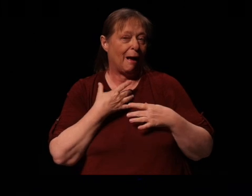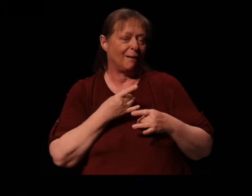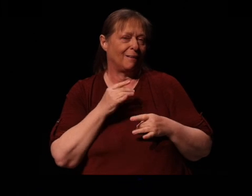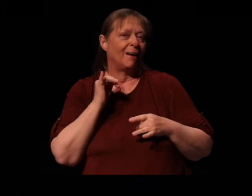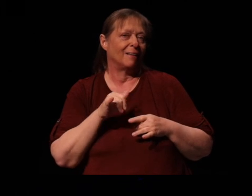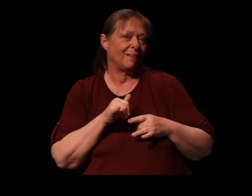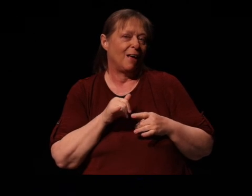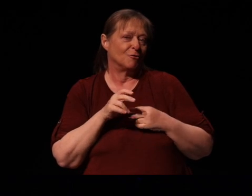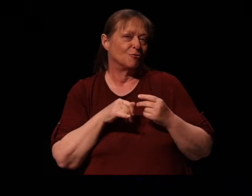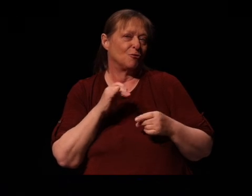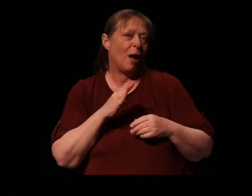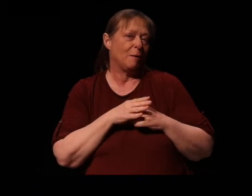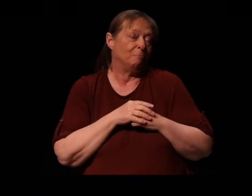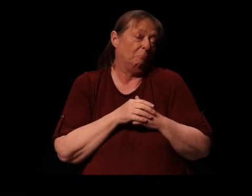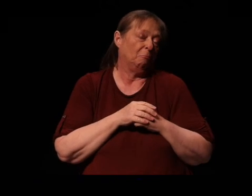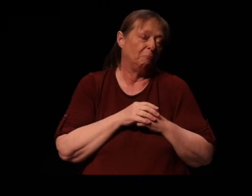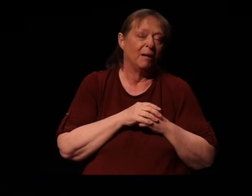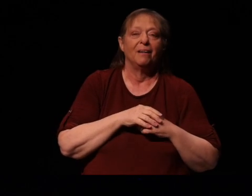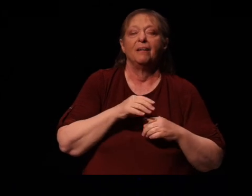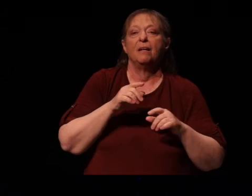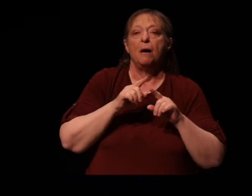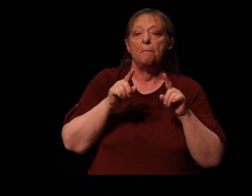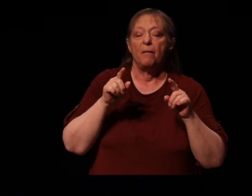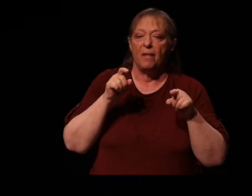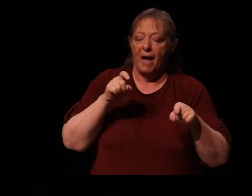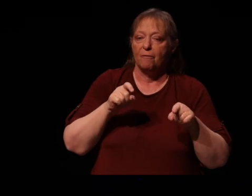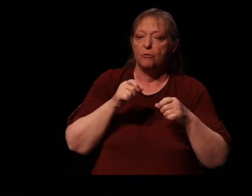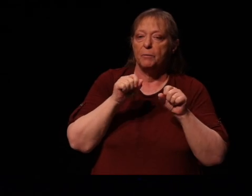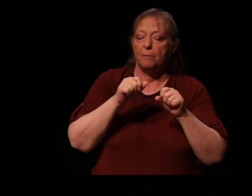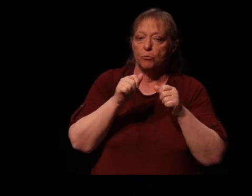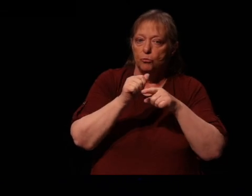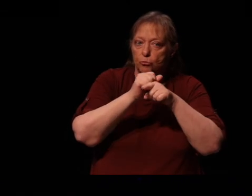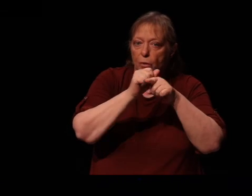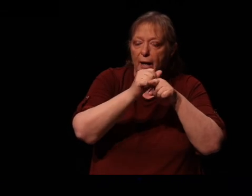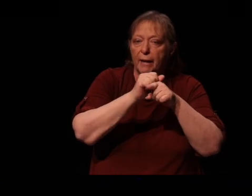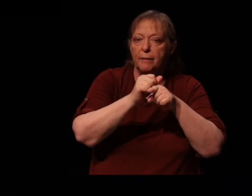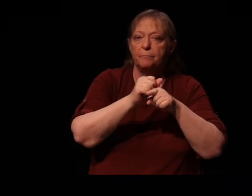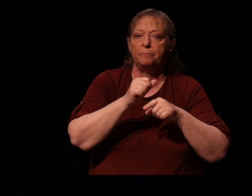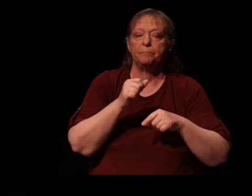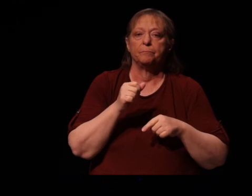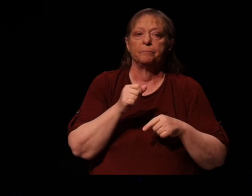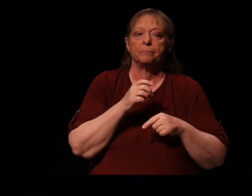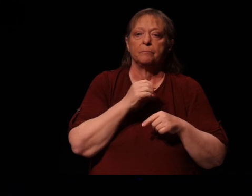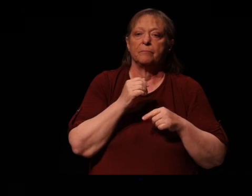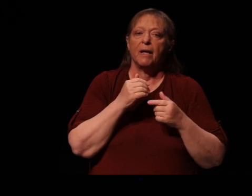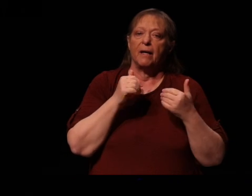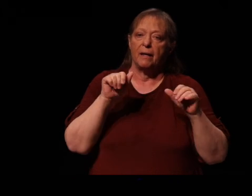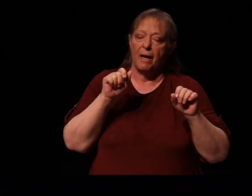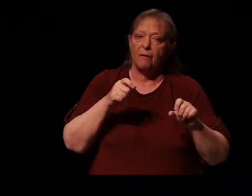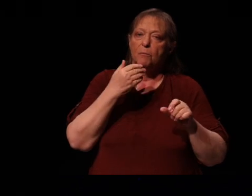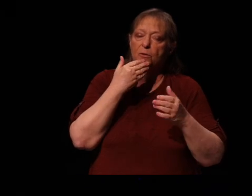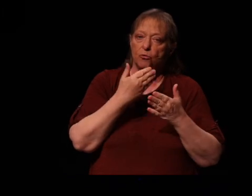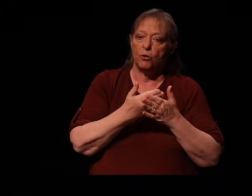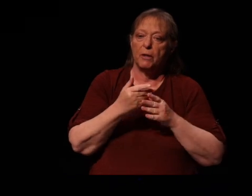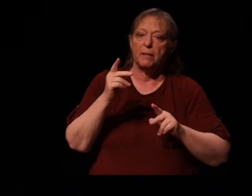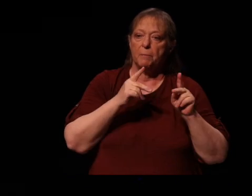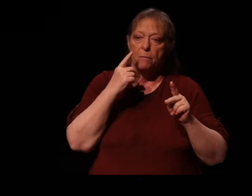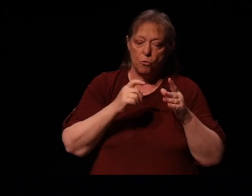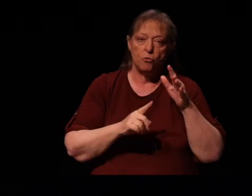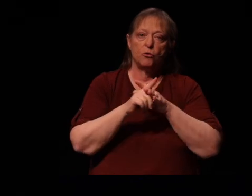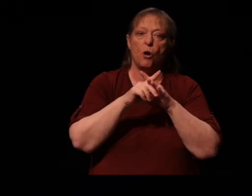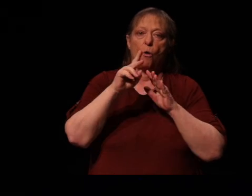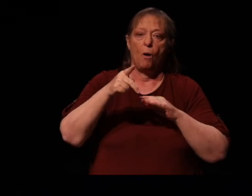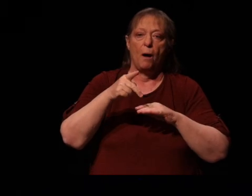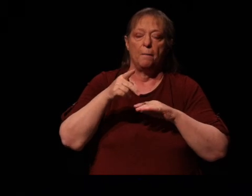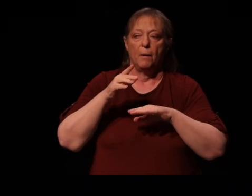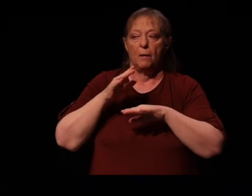motorcycle person, so I like that particular job. But they have to be able to train and be equally as good as the people